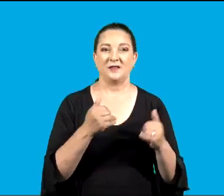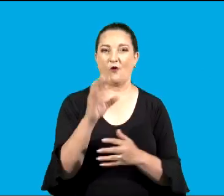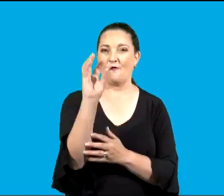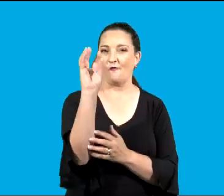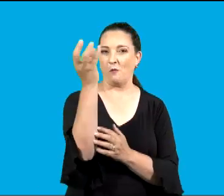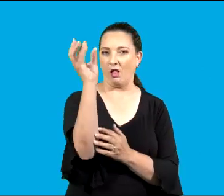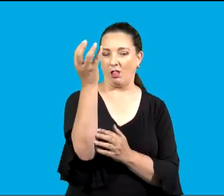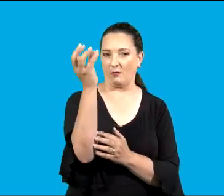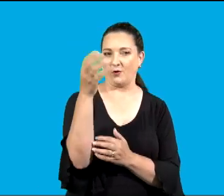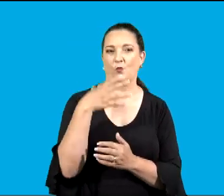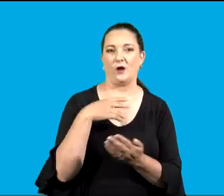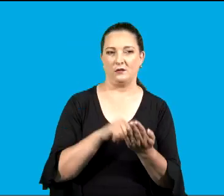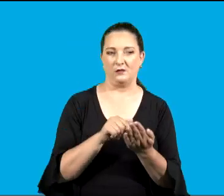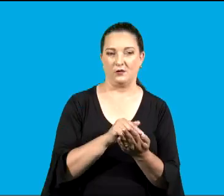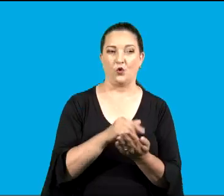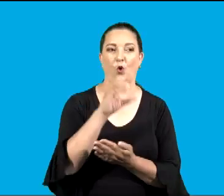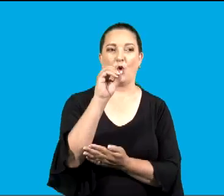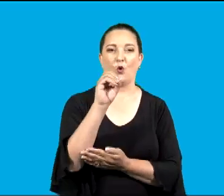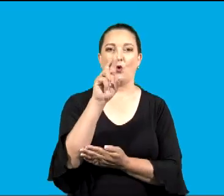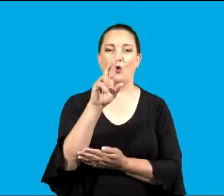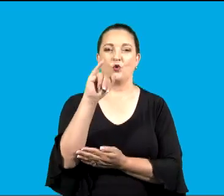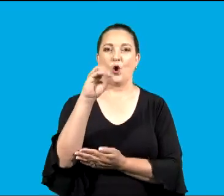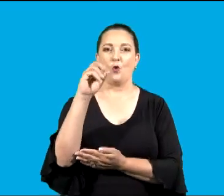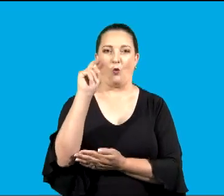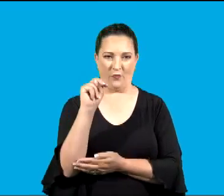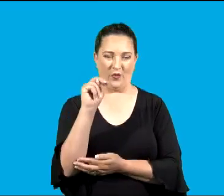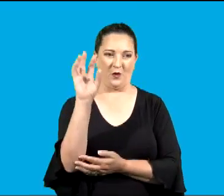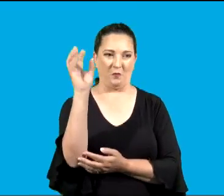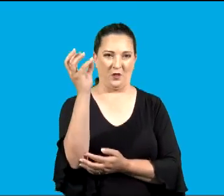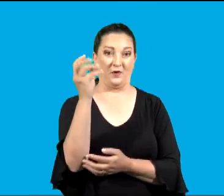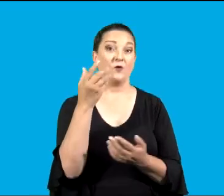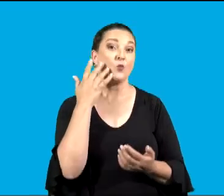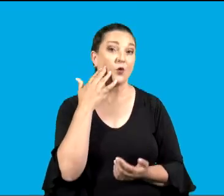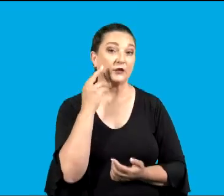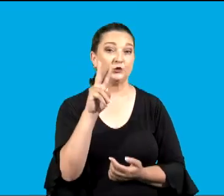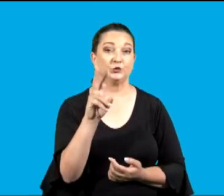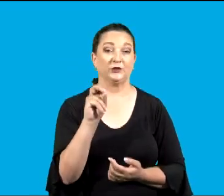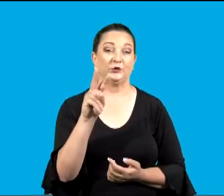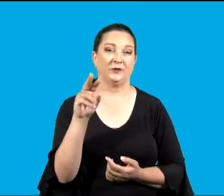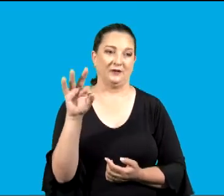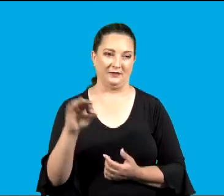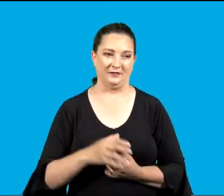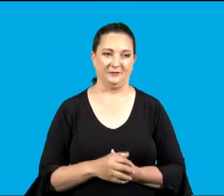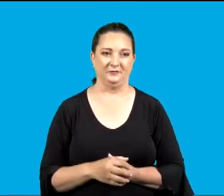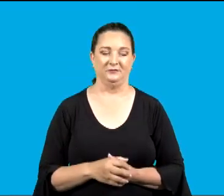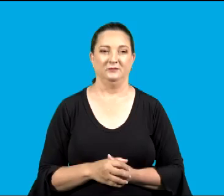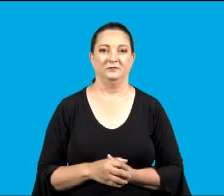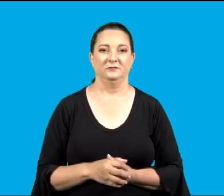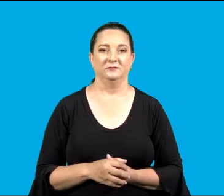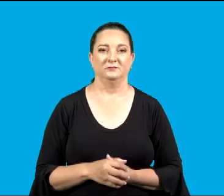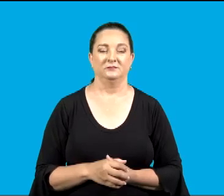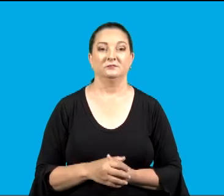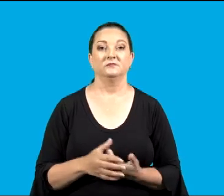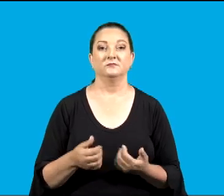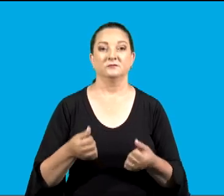Orion bulbs. So we're going to come to the Orion bulbs in 2023. And then